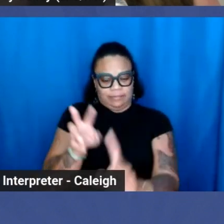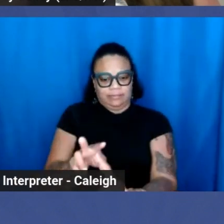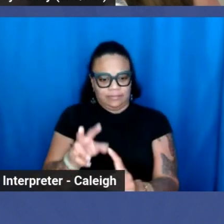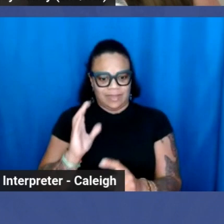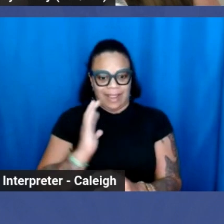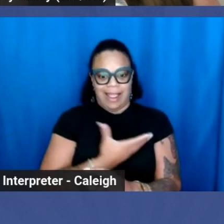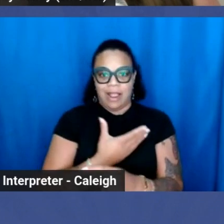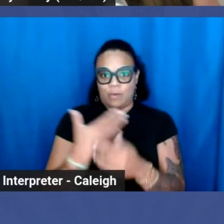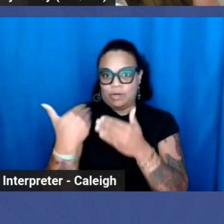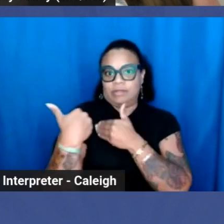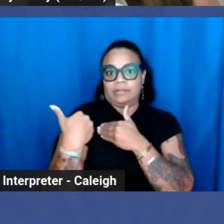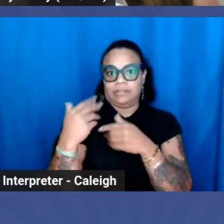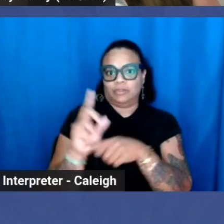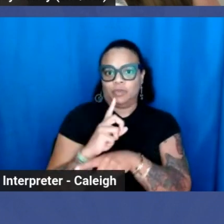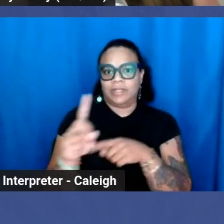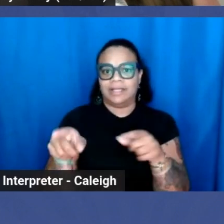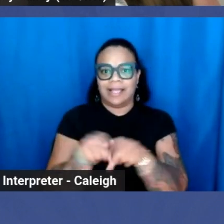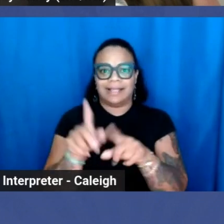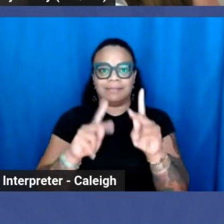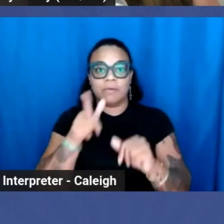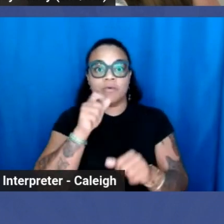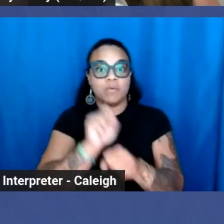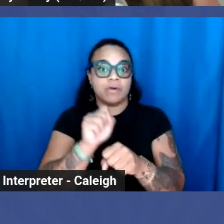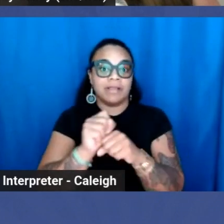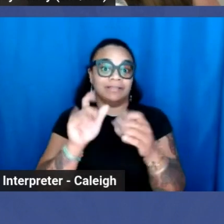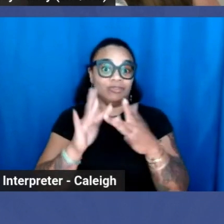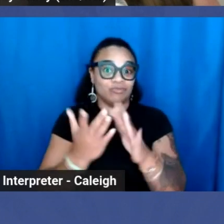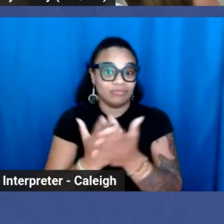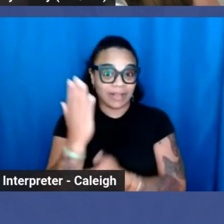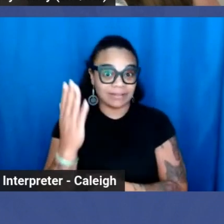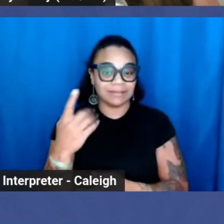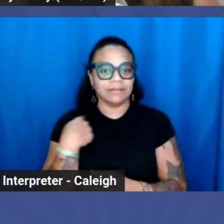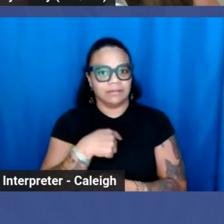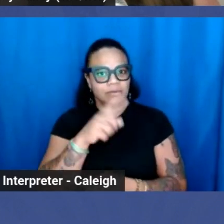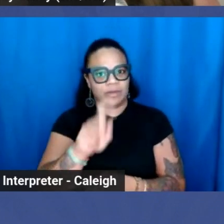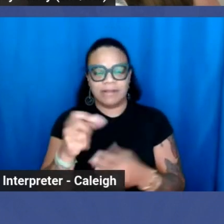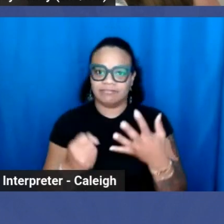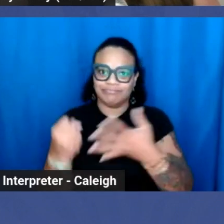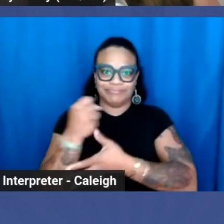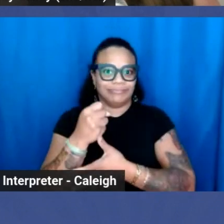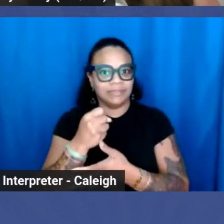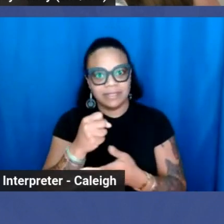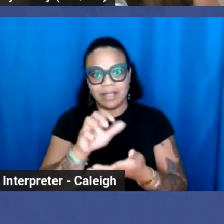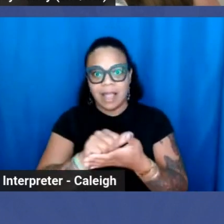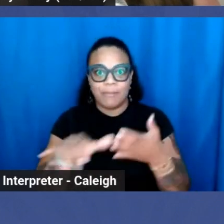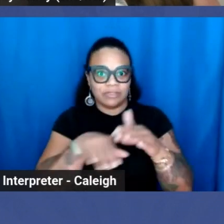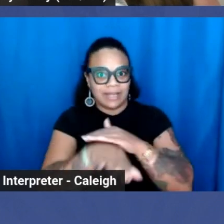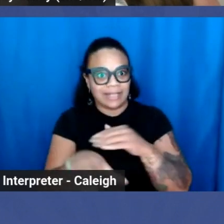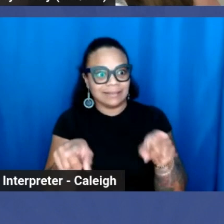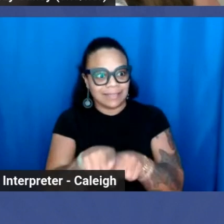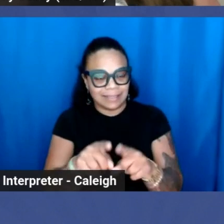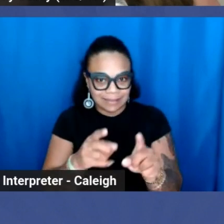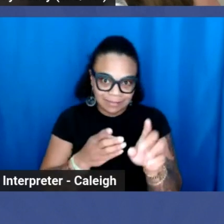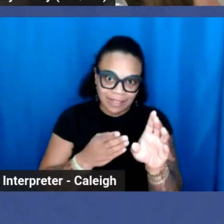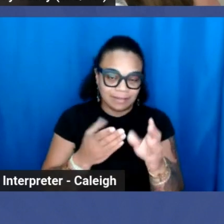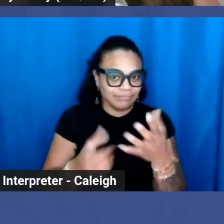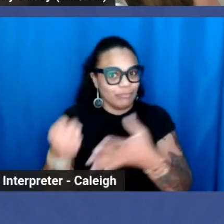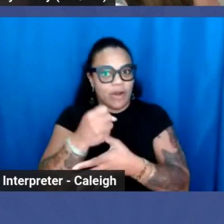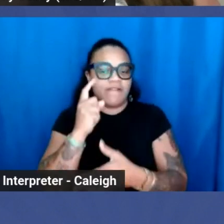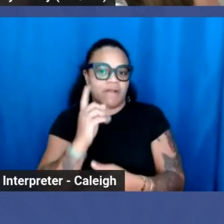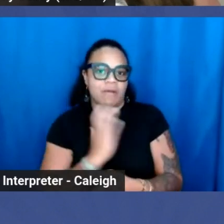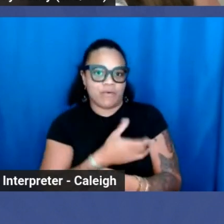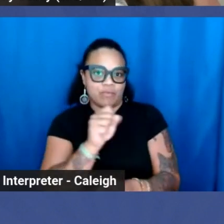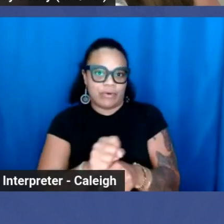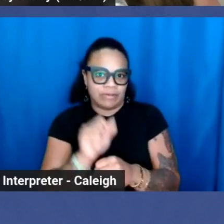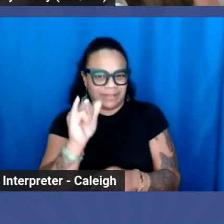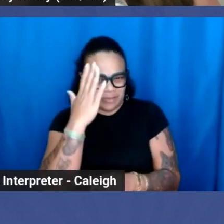duty as people who work in digital rights to see abortion access as central to our work. And that's, why we're in this, basically,